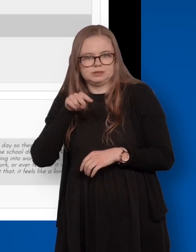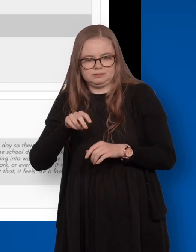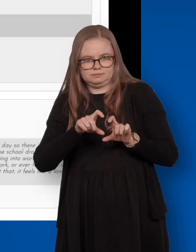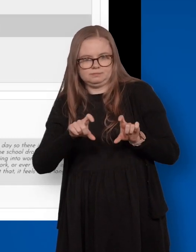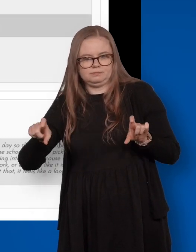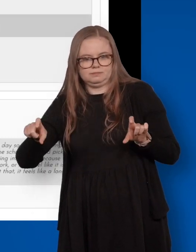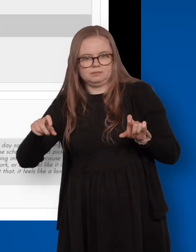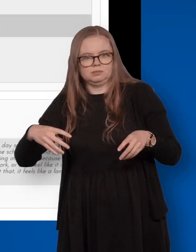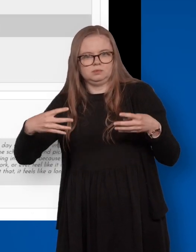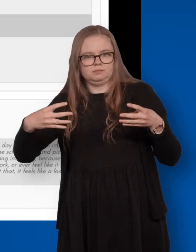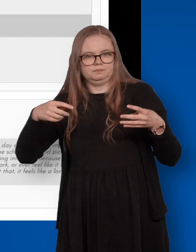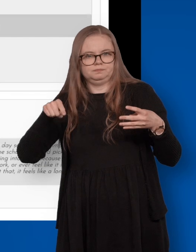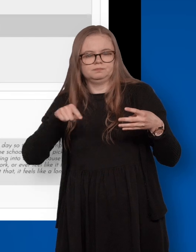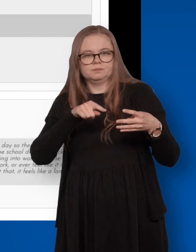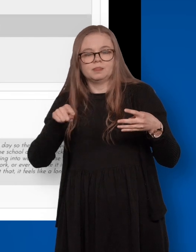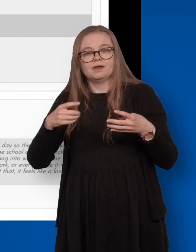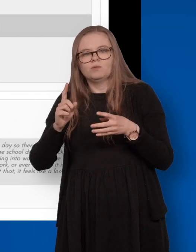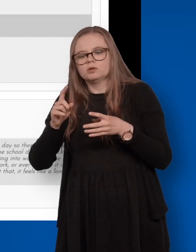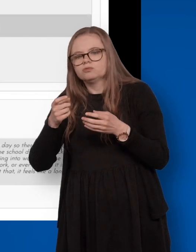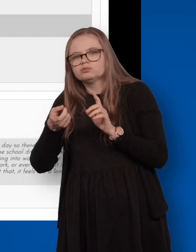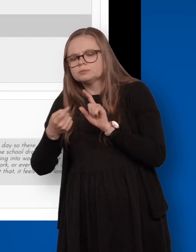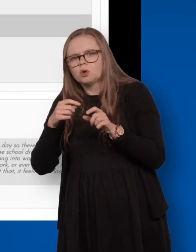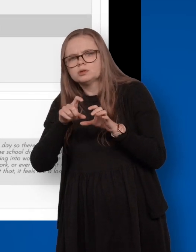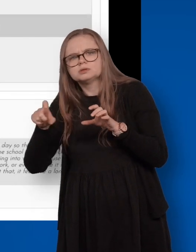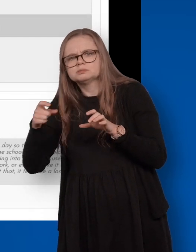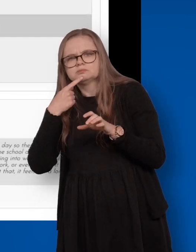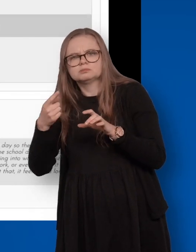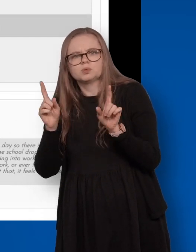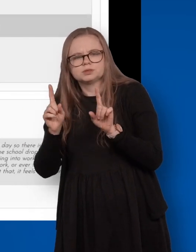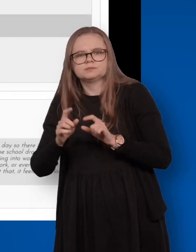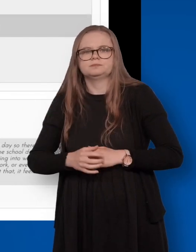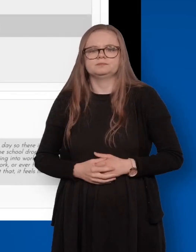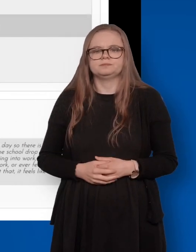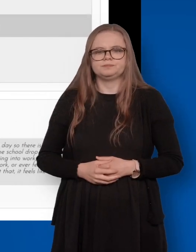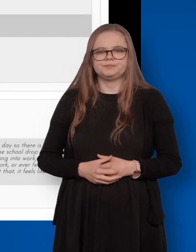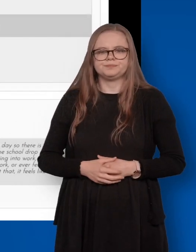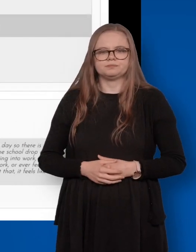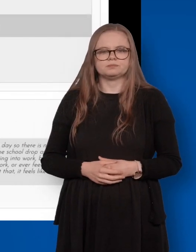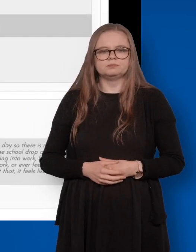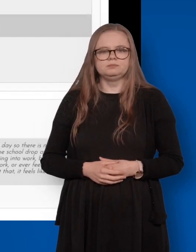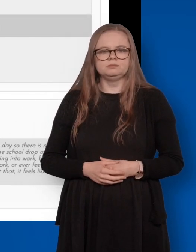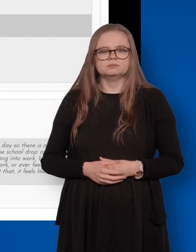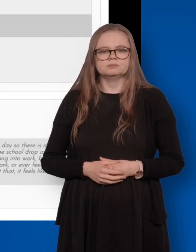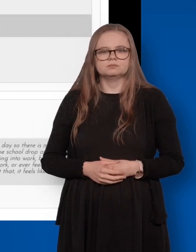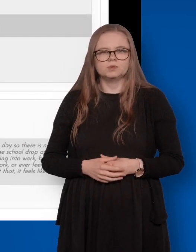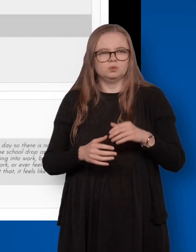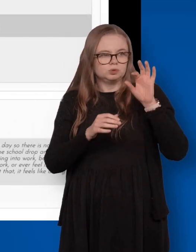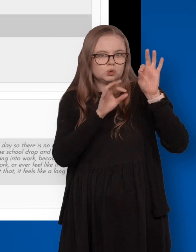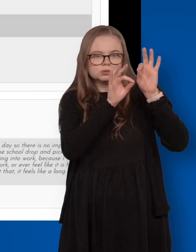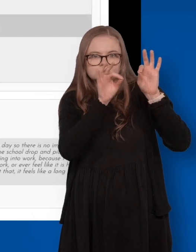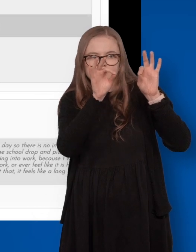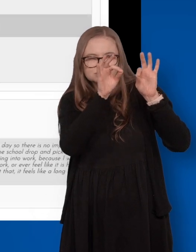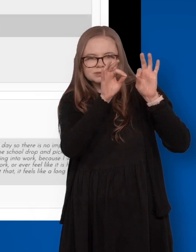bottom window, it actually shows the content of that response. So every dot representing the response from one